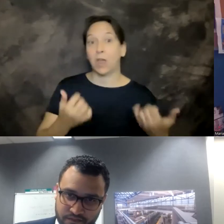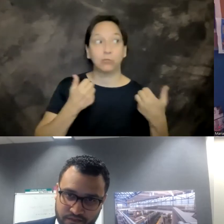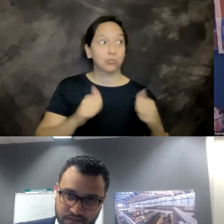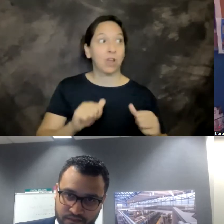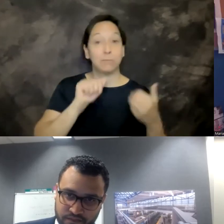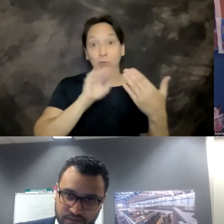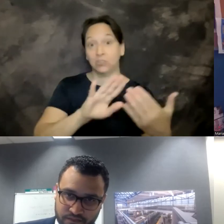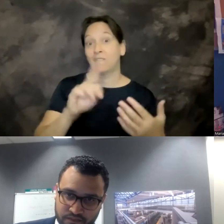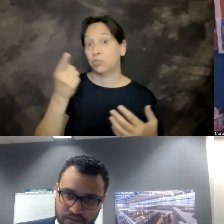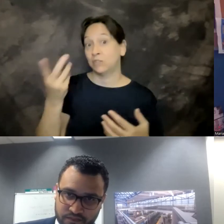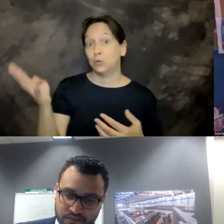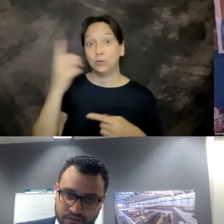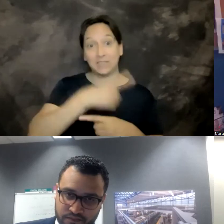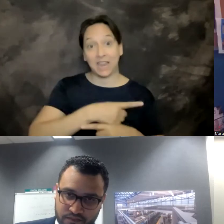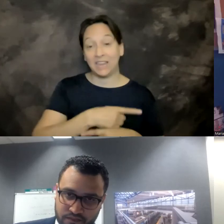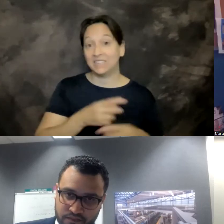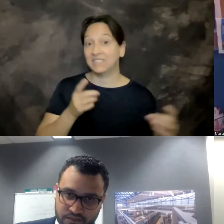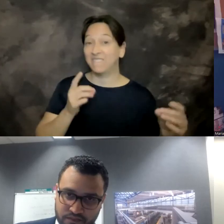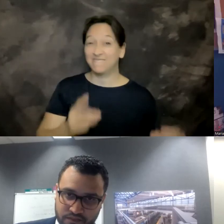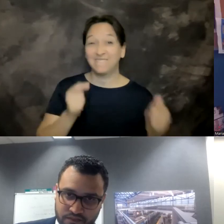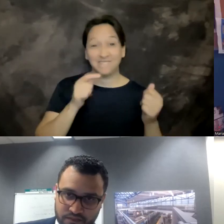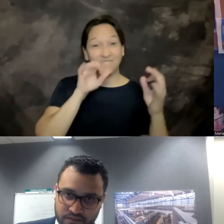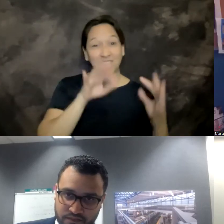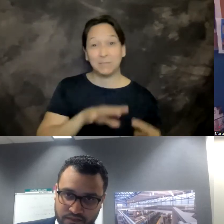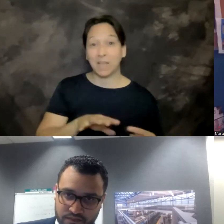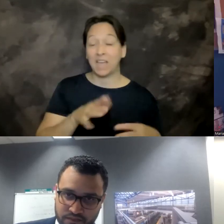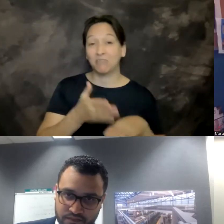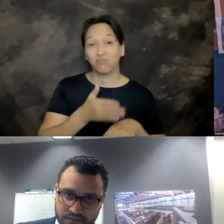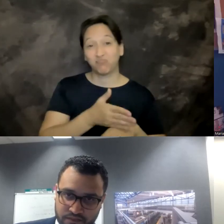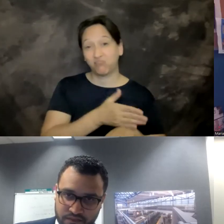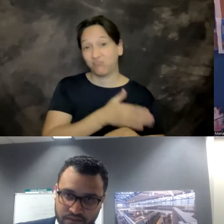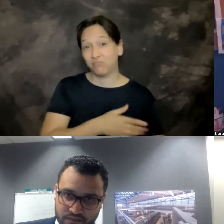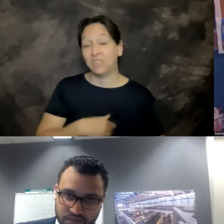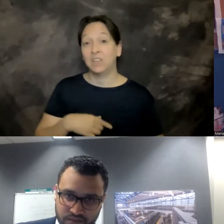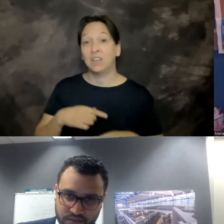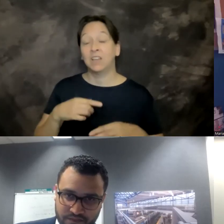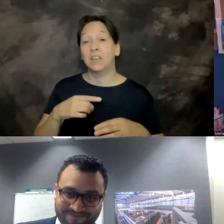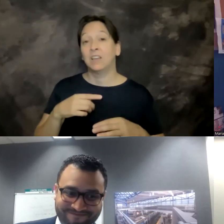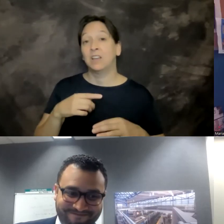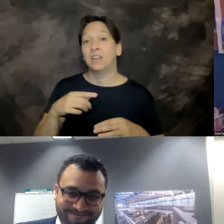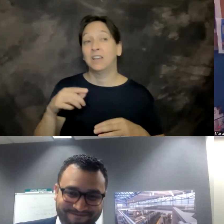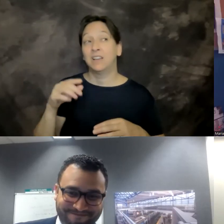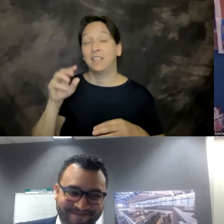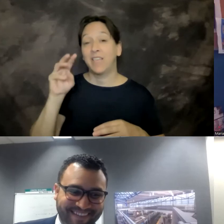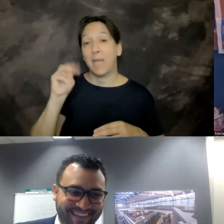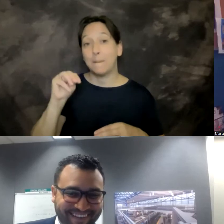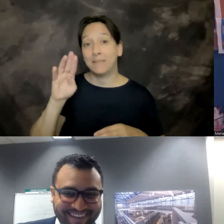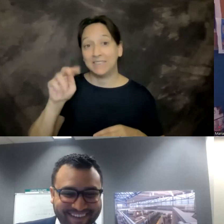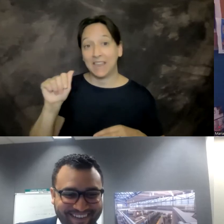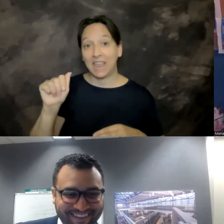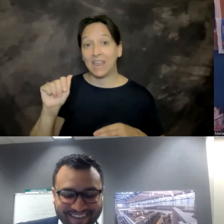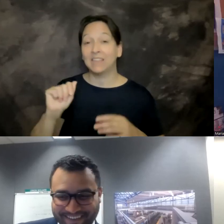lessons learned, quick feedback, and be able to implement and do better. Not we, the MBTA, with our support and push.